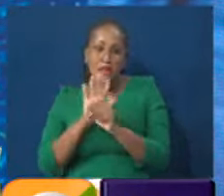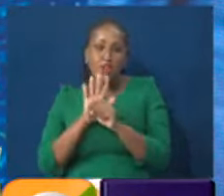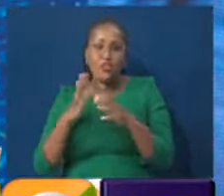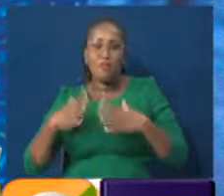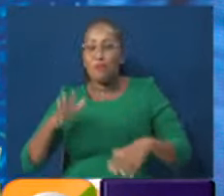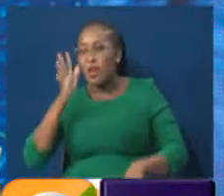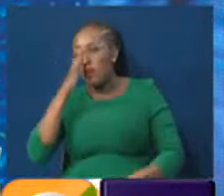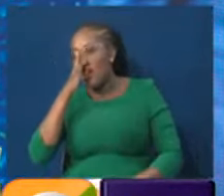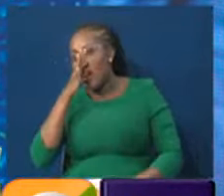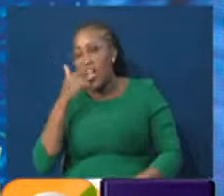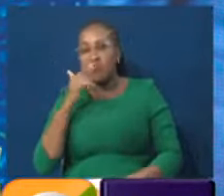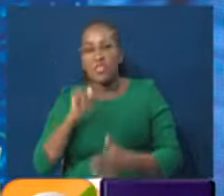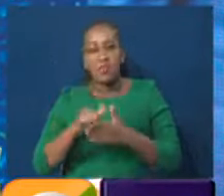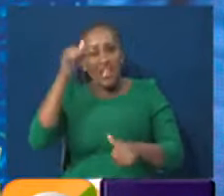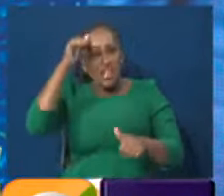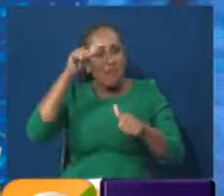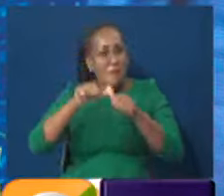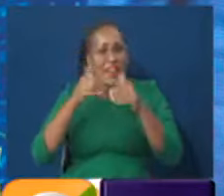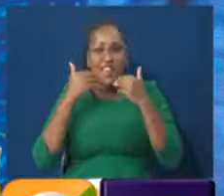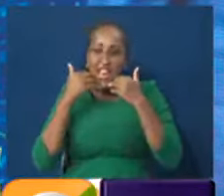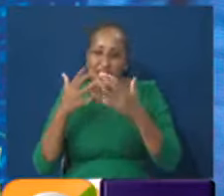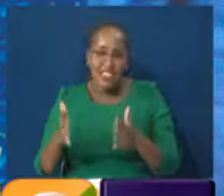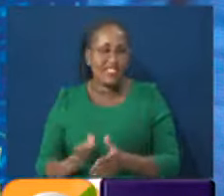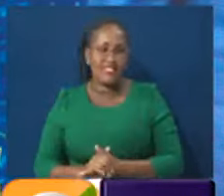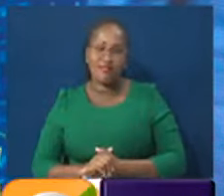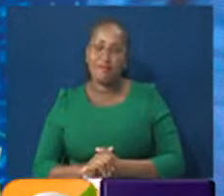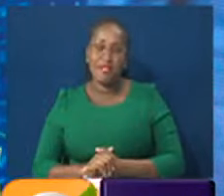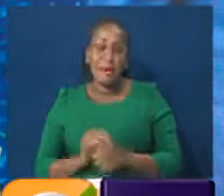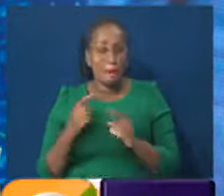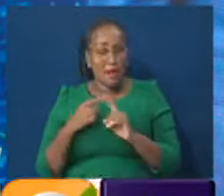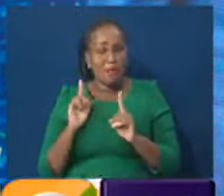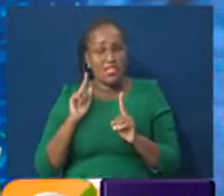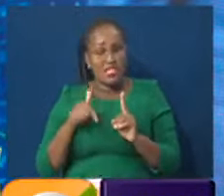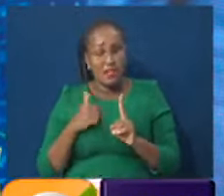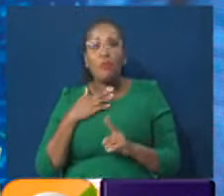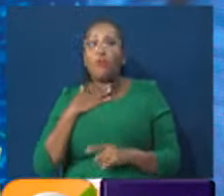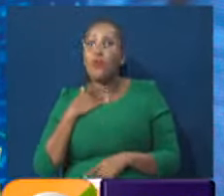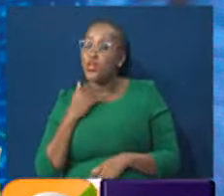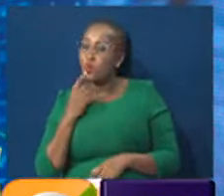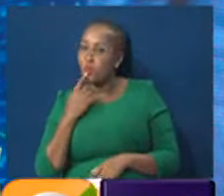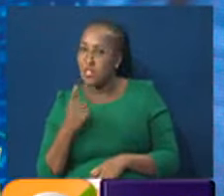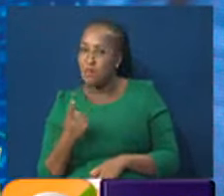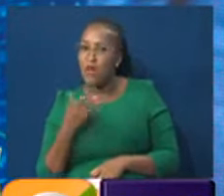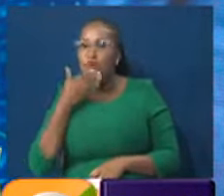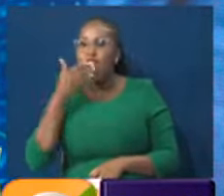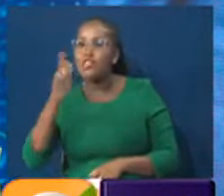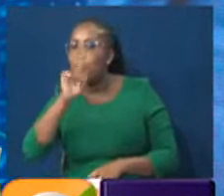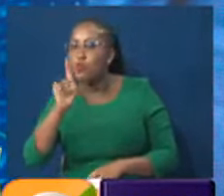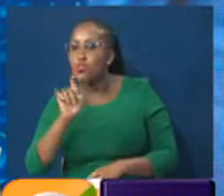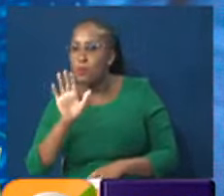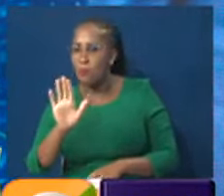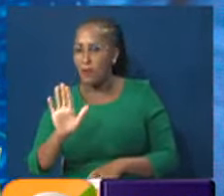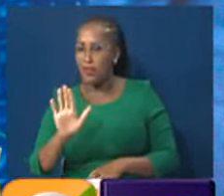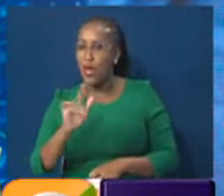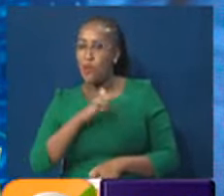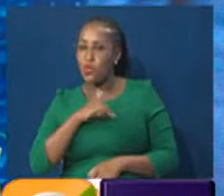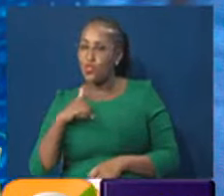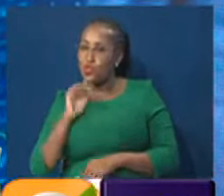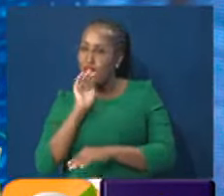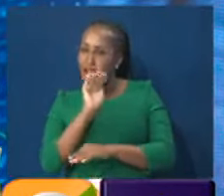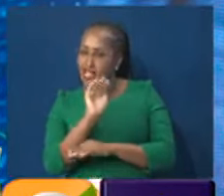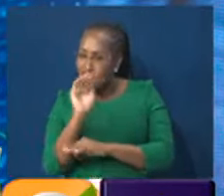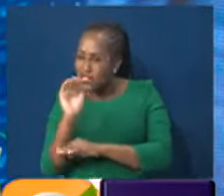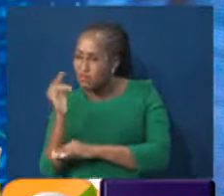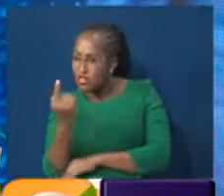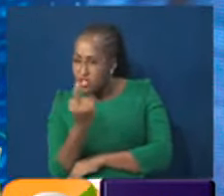saying they didn't remember any promise. Yeah. That one I can't know. But what I will say to directly answer your question, we asked everybody on